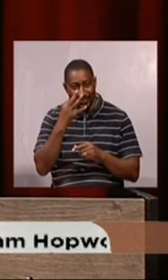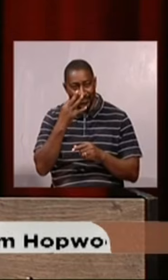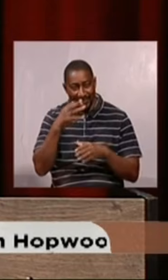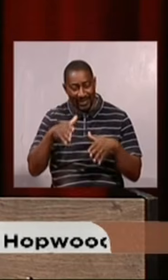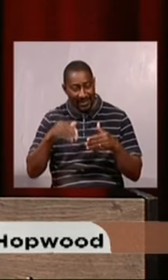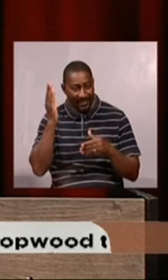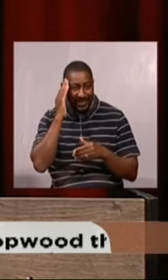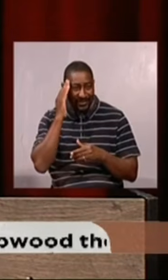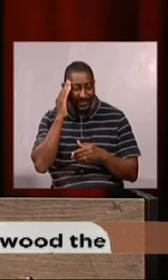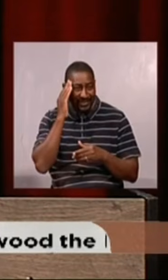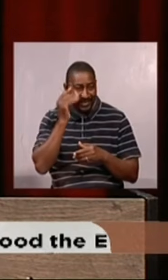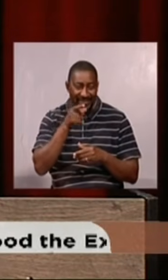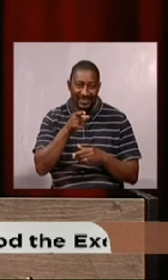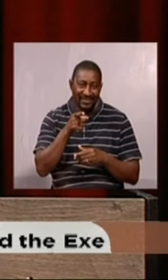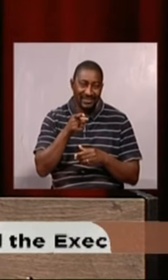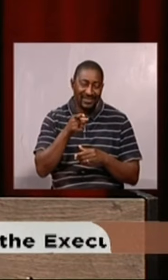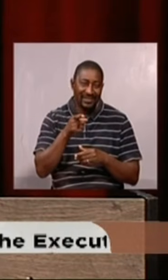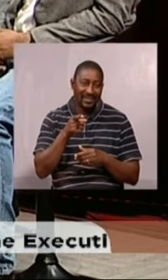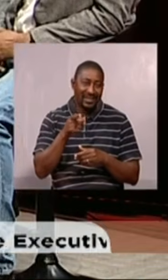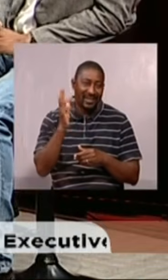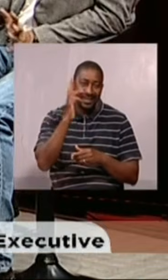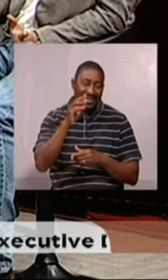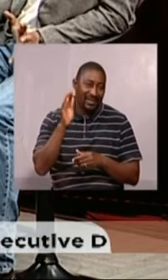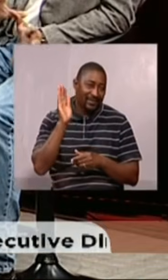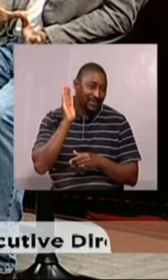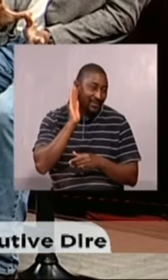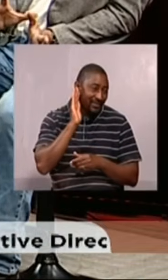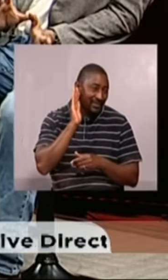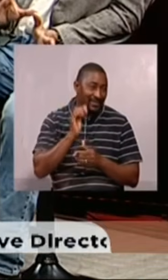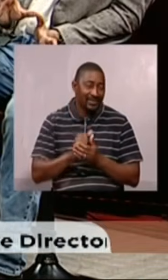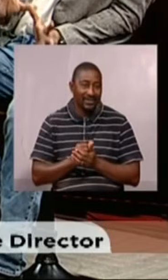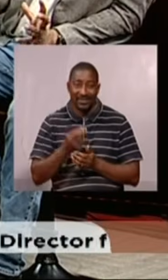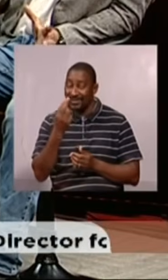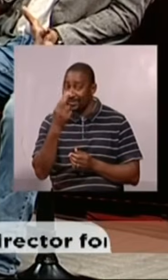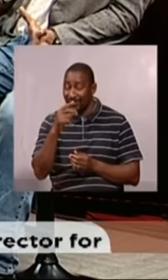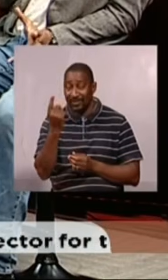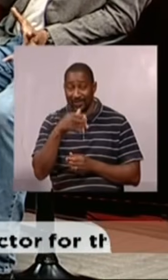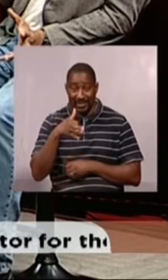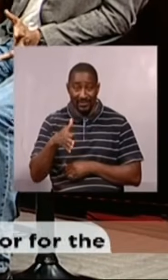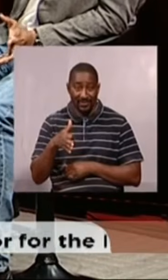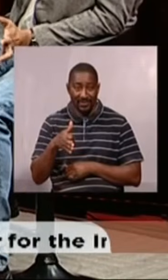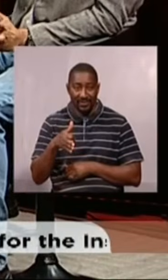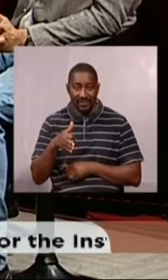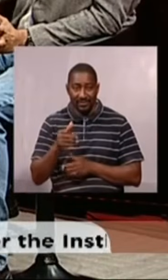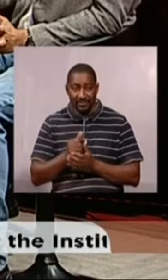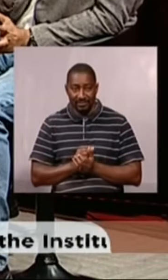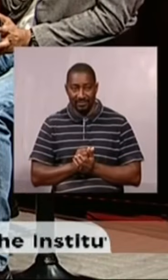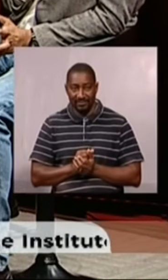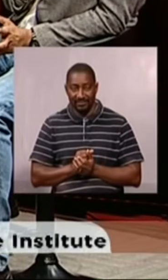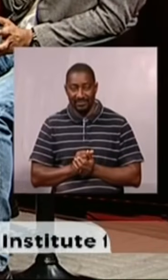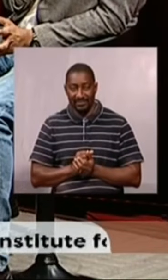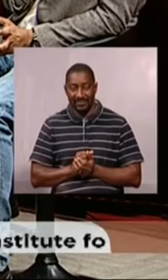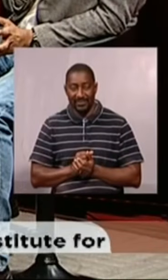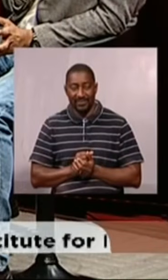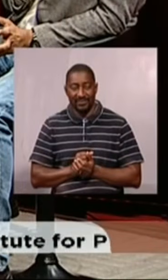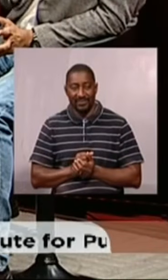do I really know it's having an impact? The problem with social media, and this is a global thing, it's not just Namibia. Political parties don't interact with people as much on